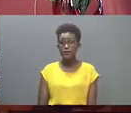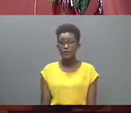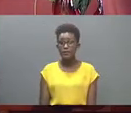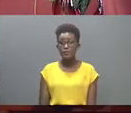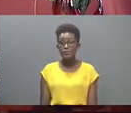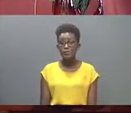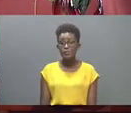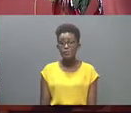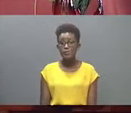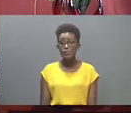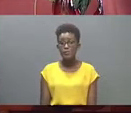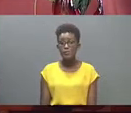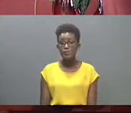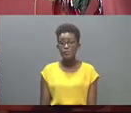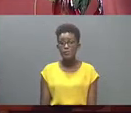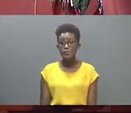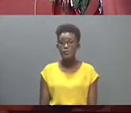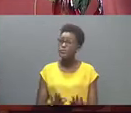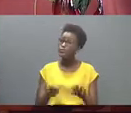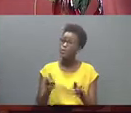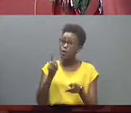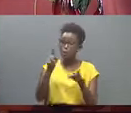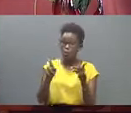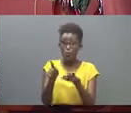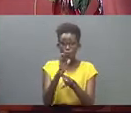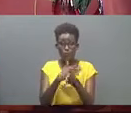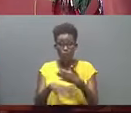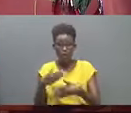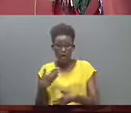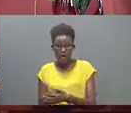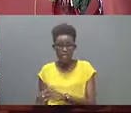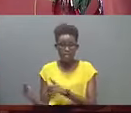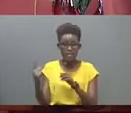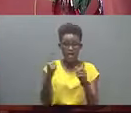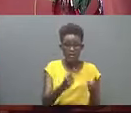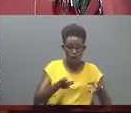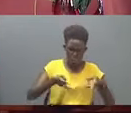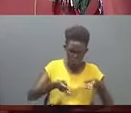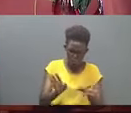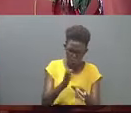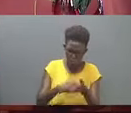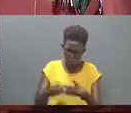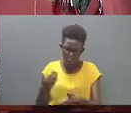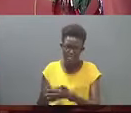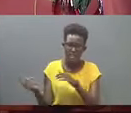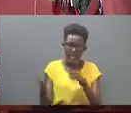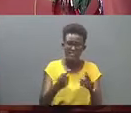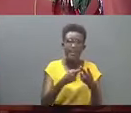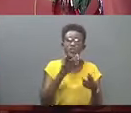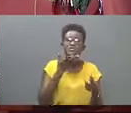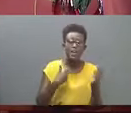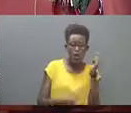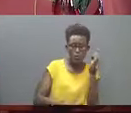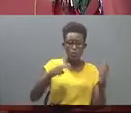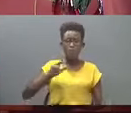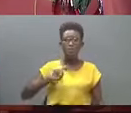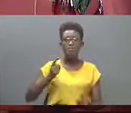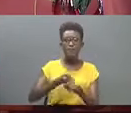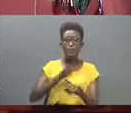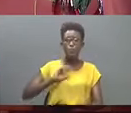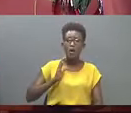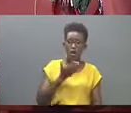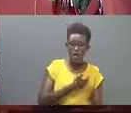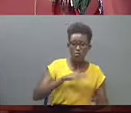no kwiba, rero Satani niwe mujura. So whoever comes in any form to steal from us, from